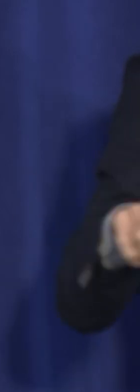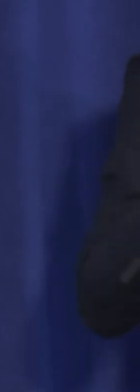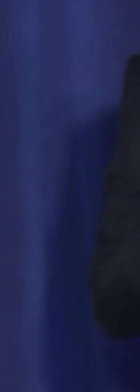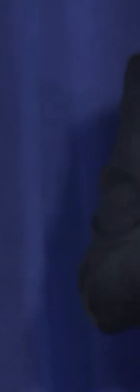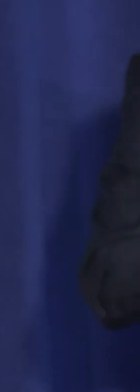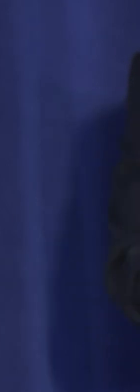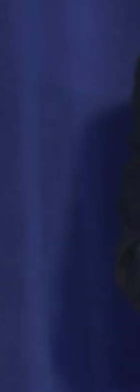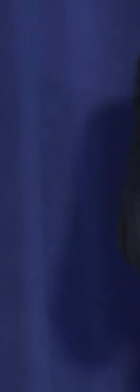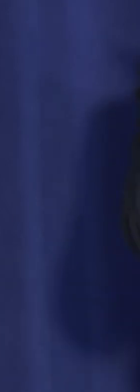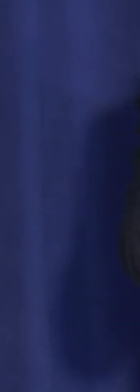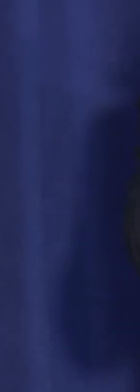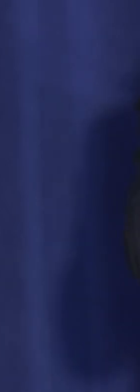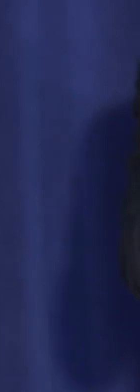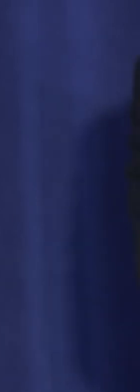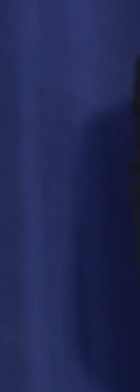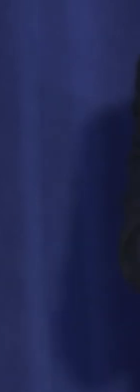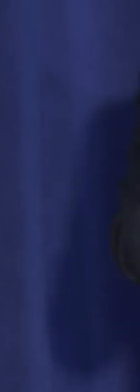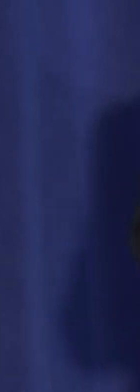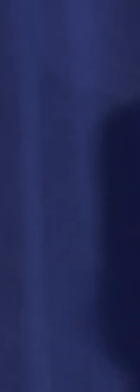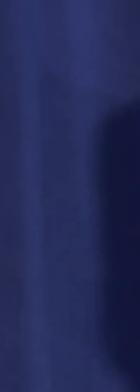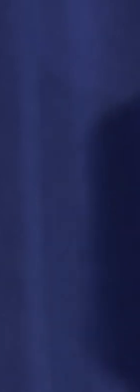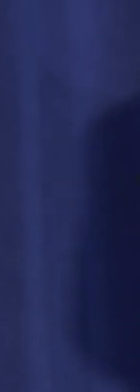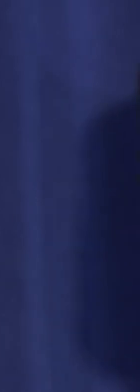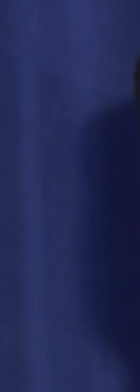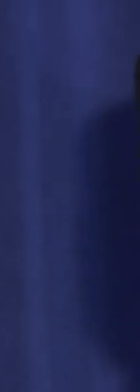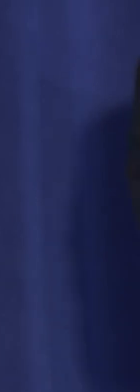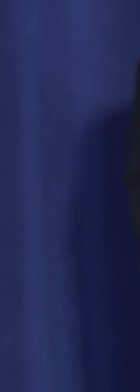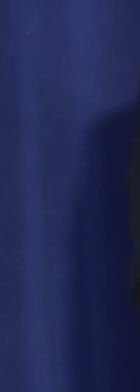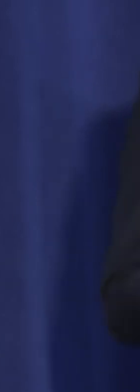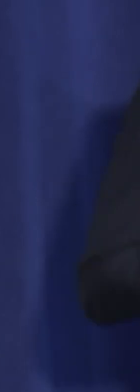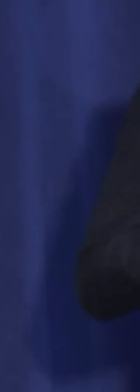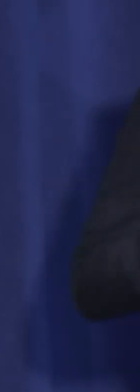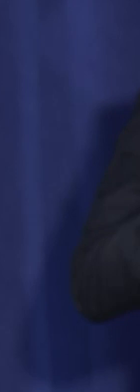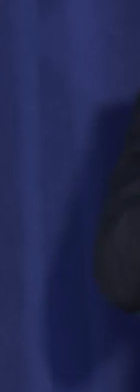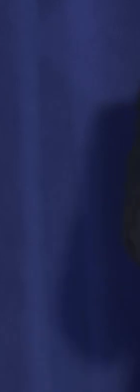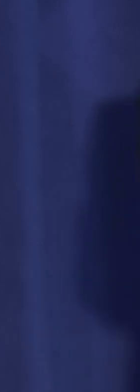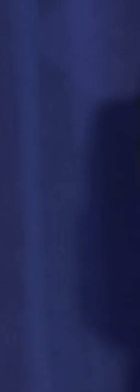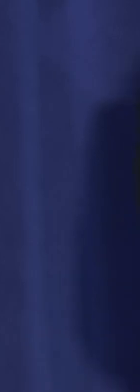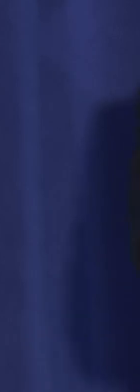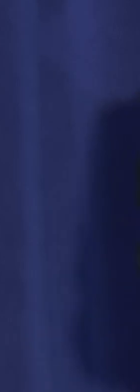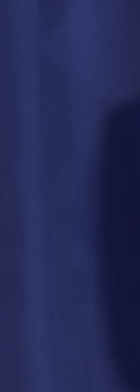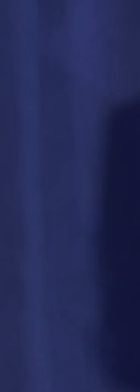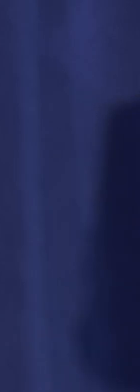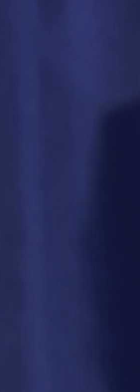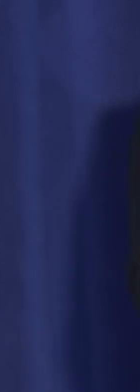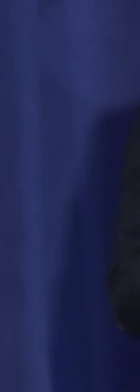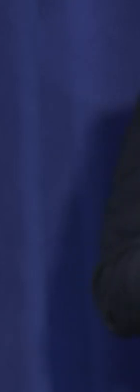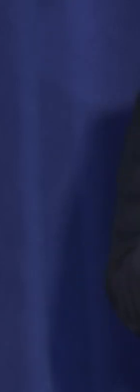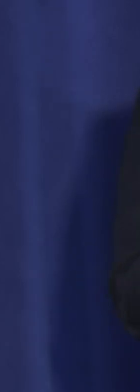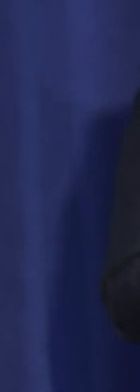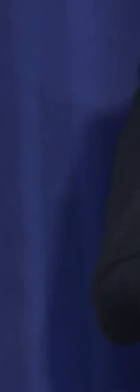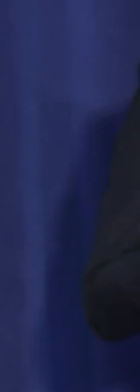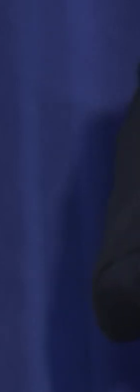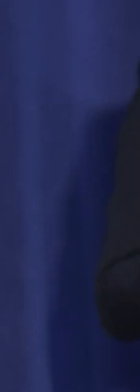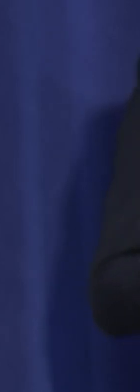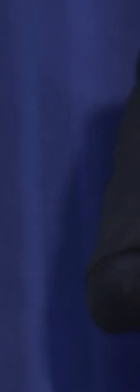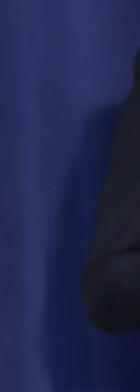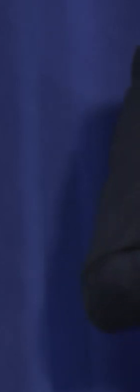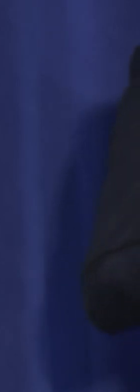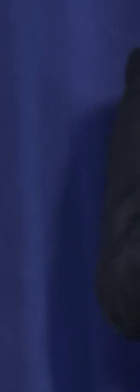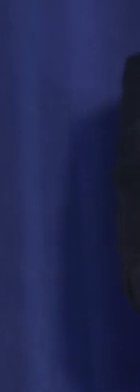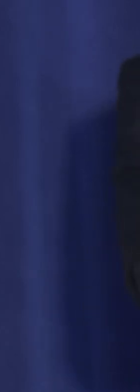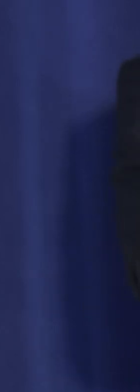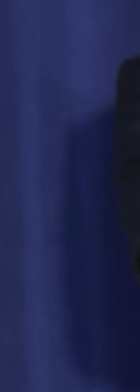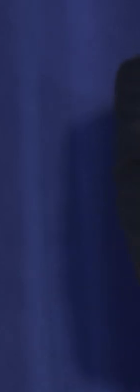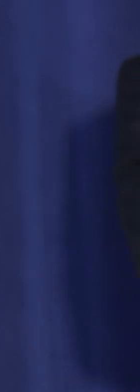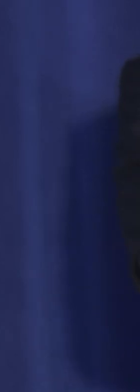think has probably helped some people to maybe think that in a world where we've given almost 10 billion vaccines and